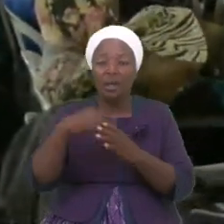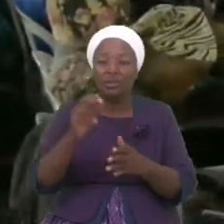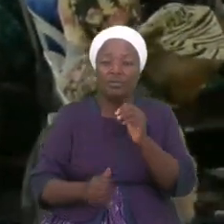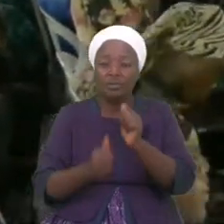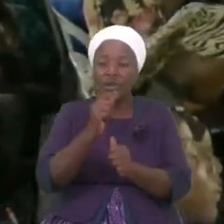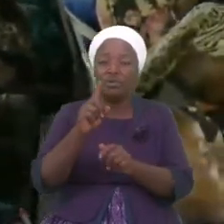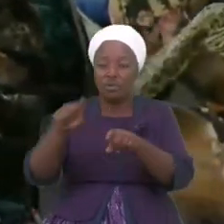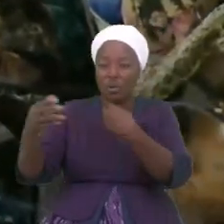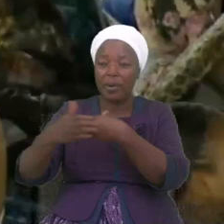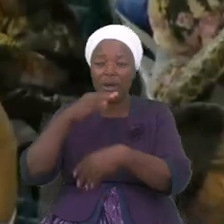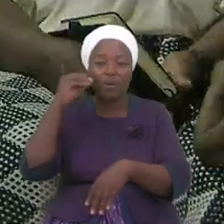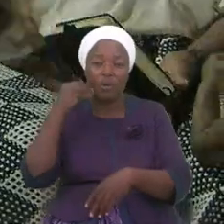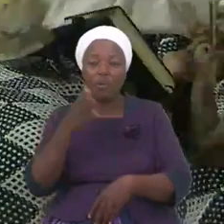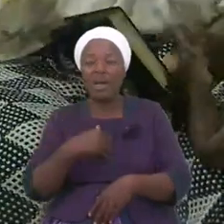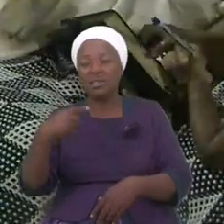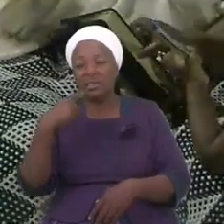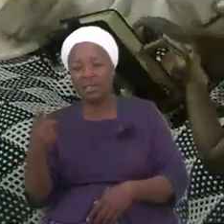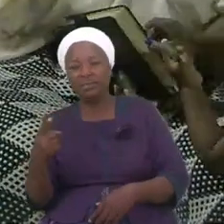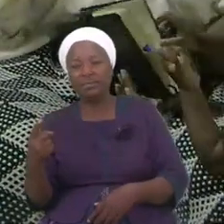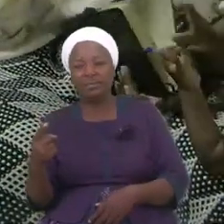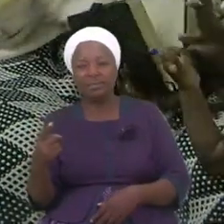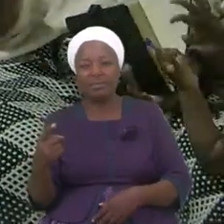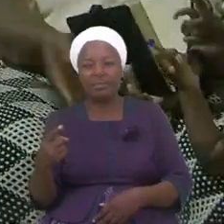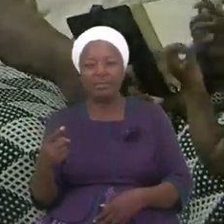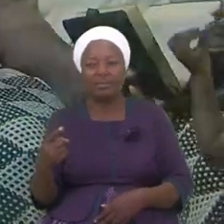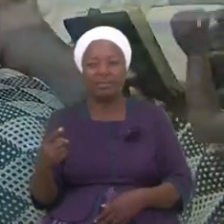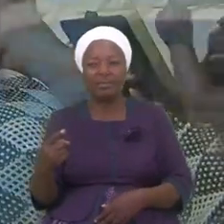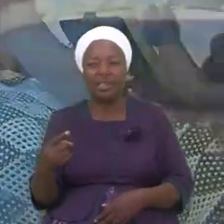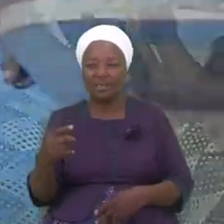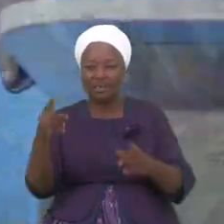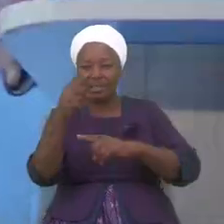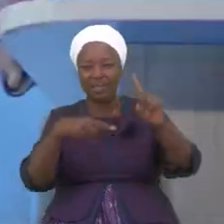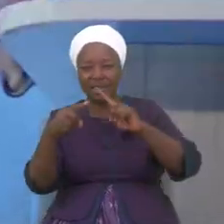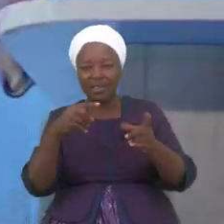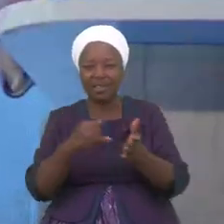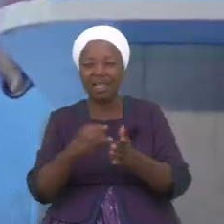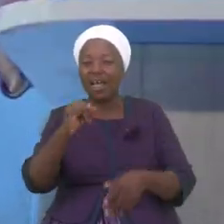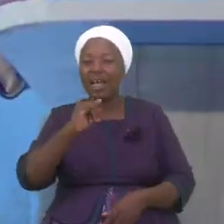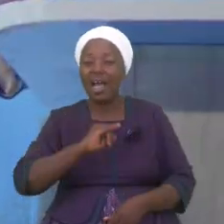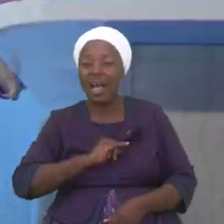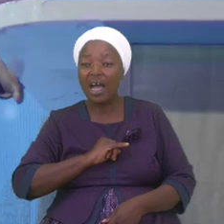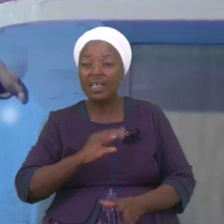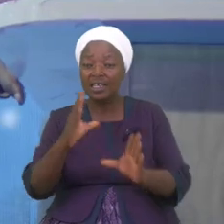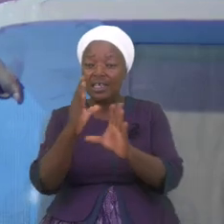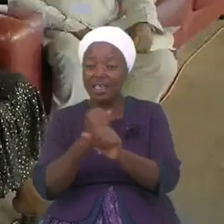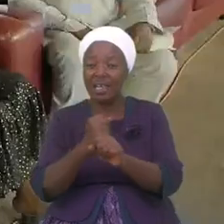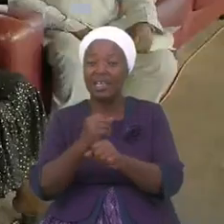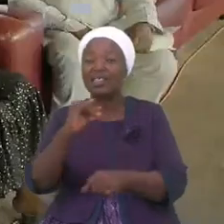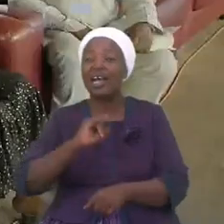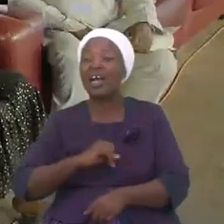home and tell. I get, I tell. You get, you